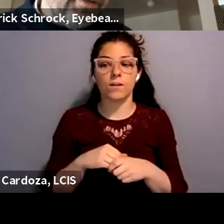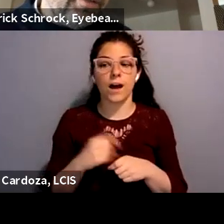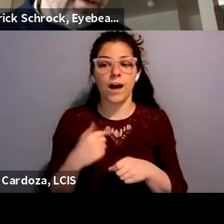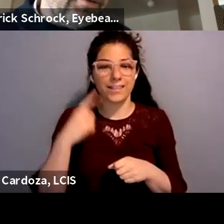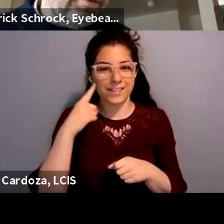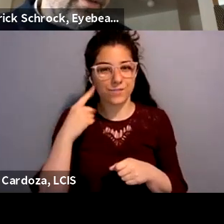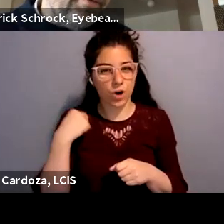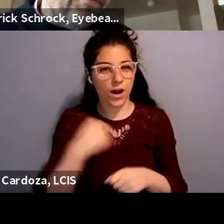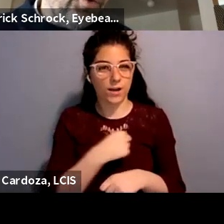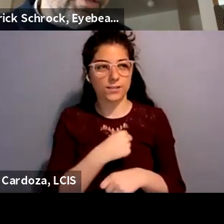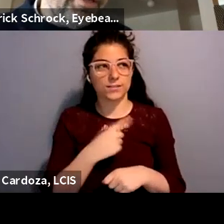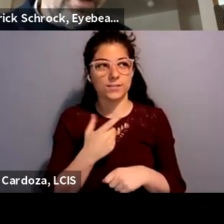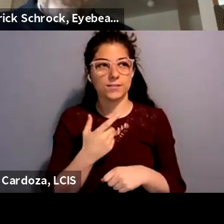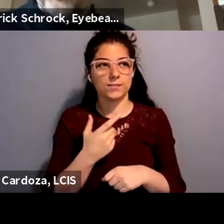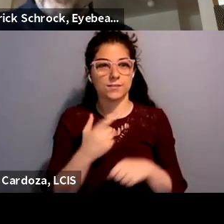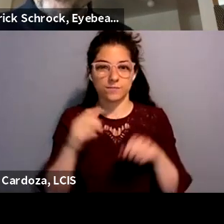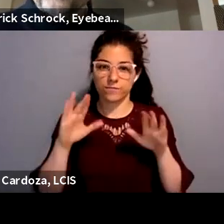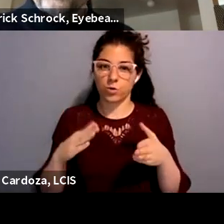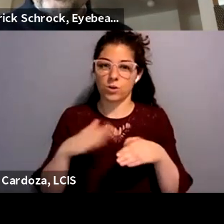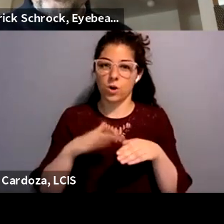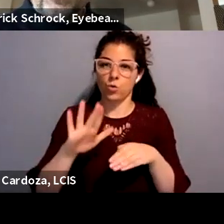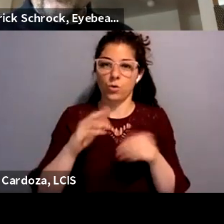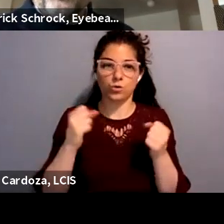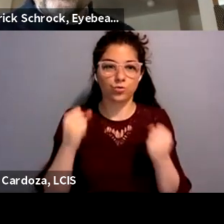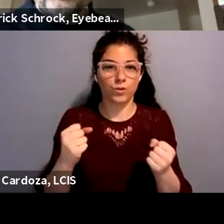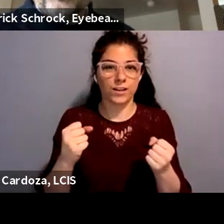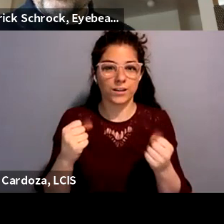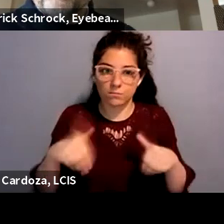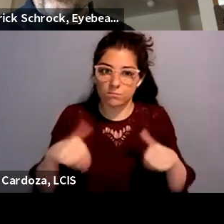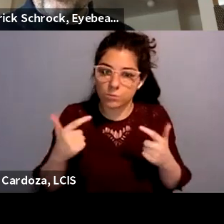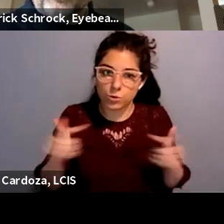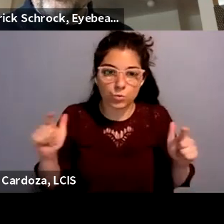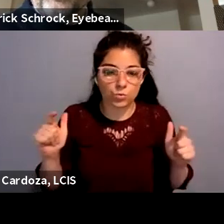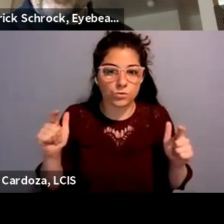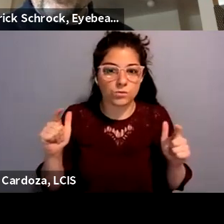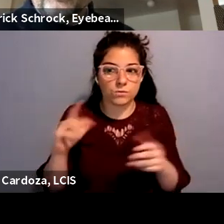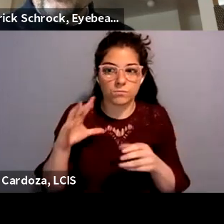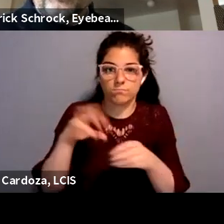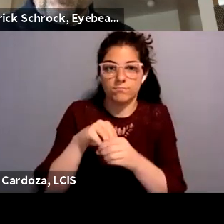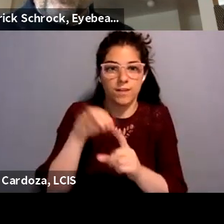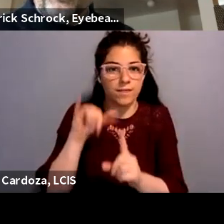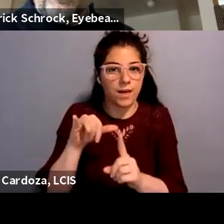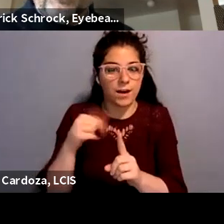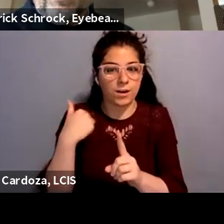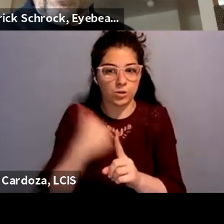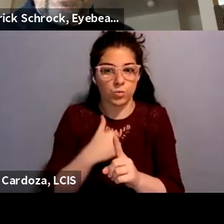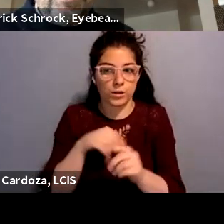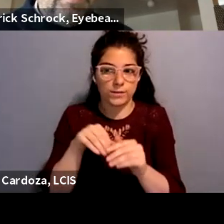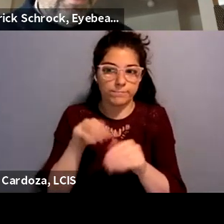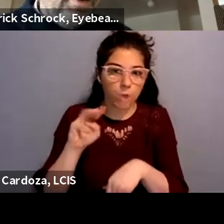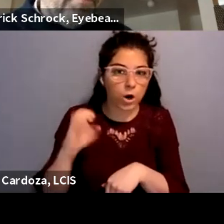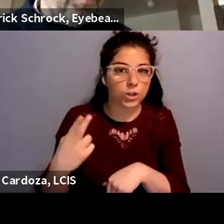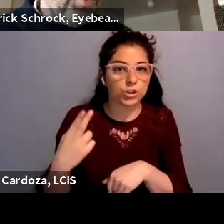for us, that focusing on your strengths was a huge, huge component as we went into March and